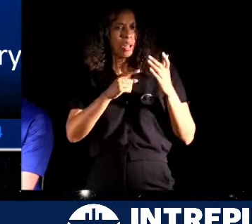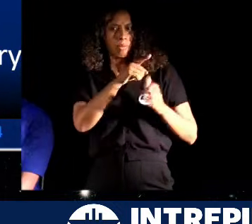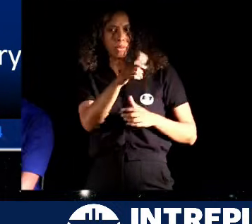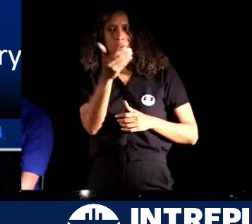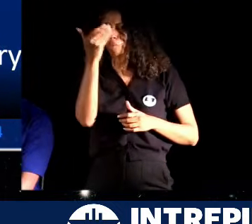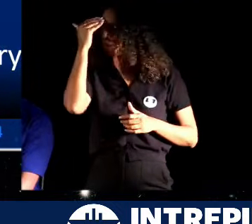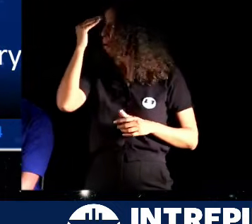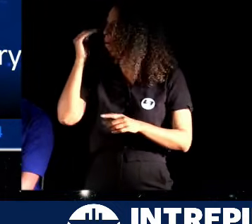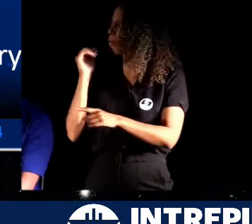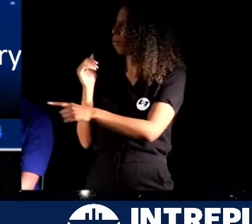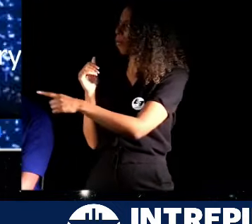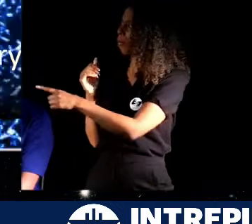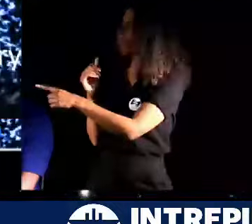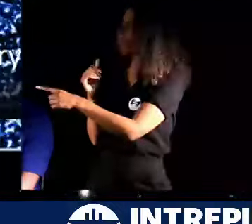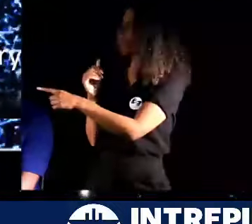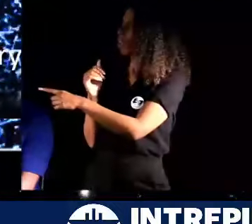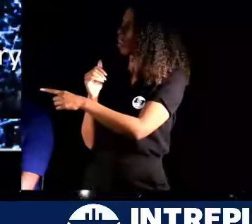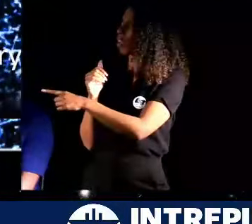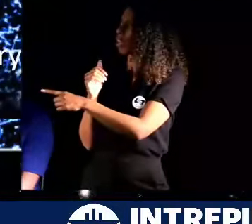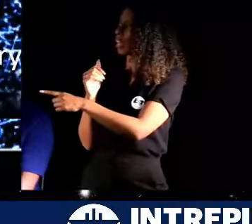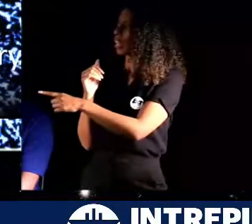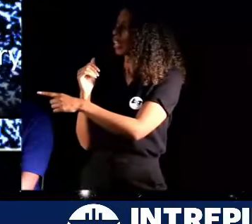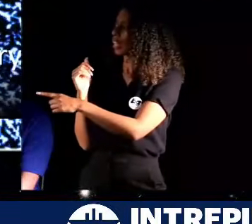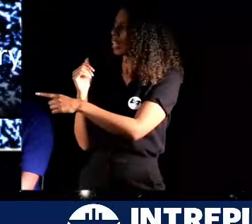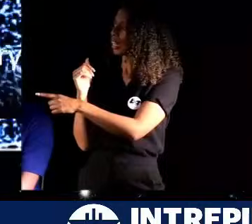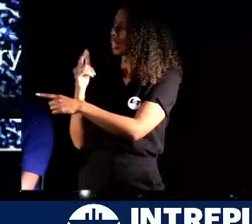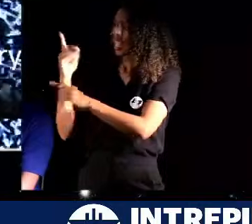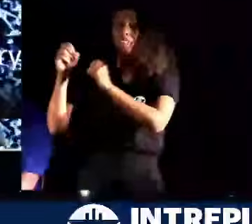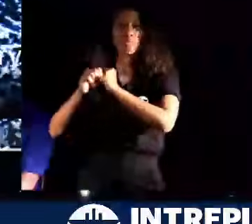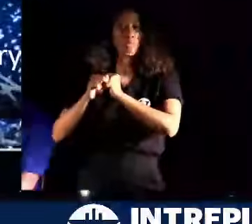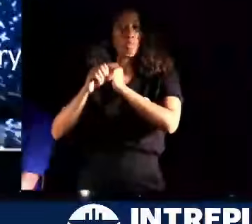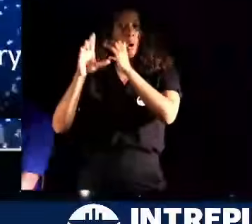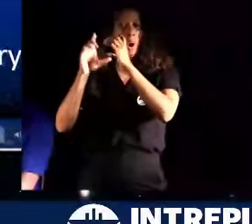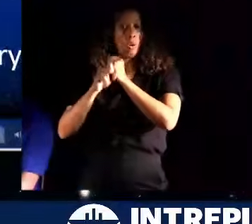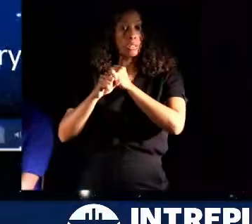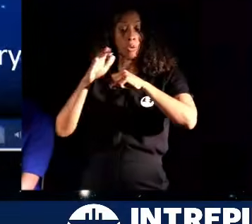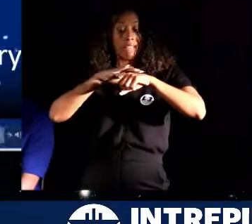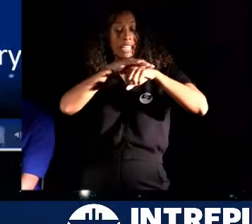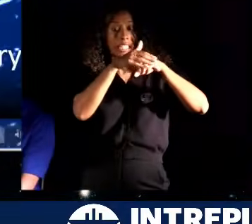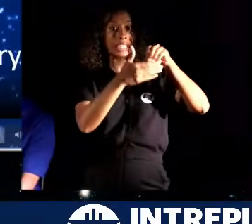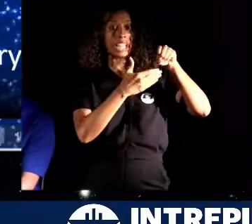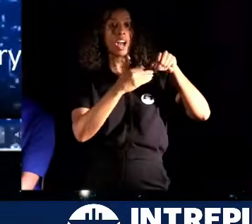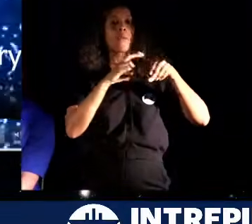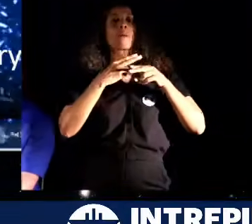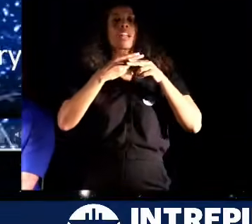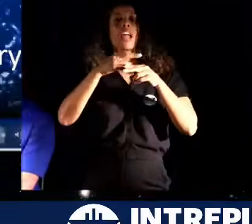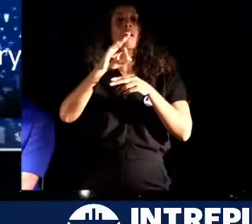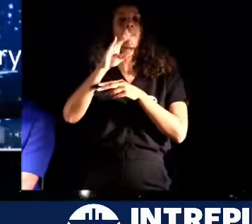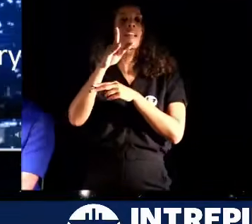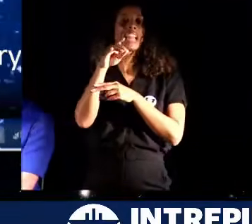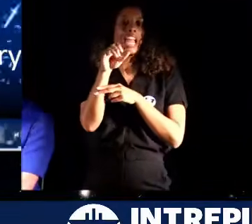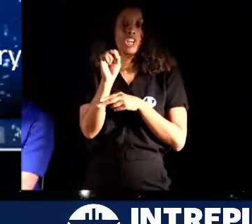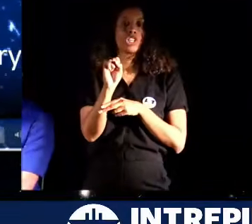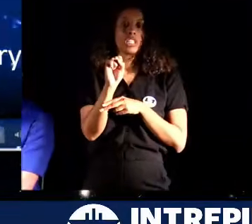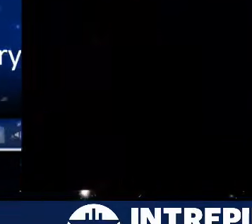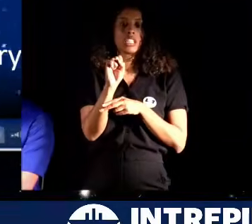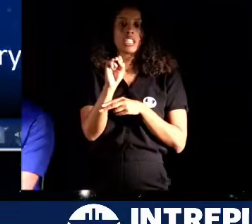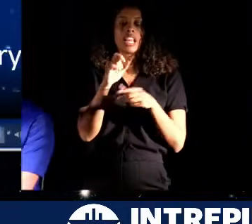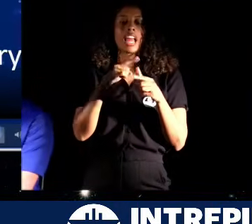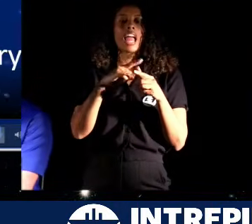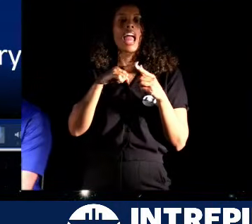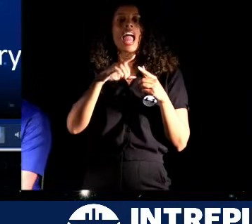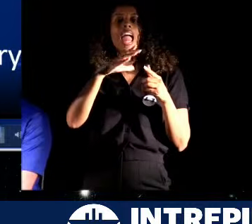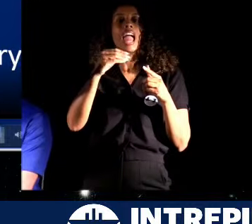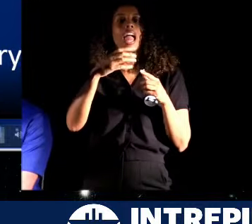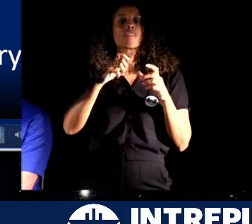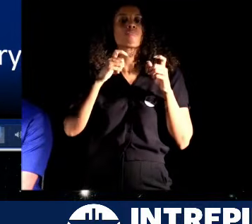enjoyed. That's actually the making of these explosions on the sun that we call flares and coronal mass ejections. And whenever we have